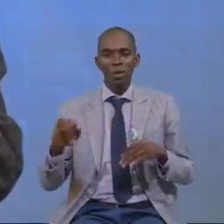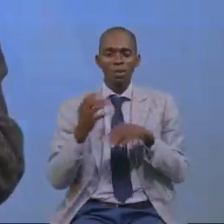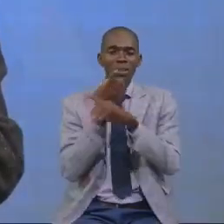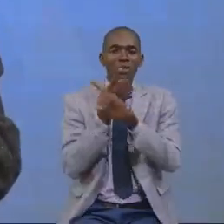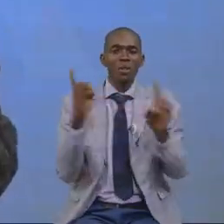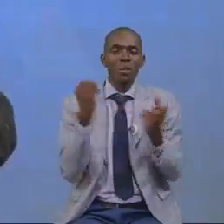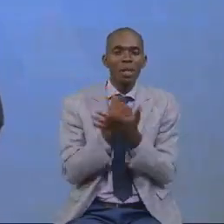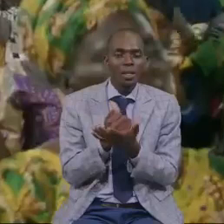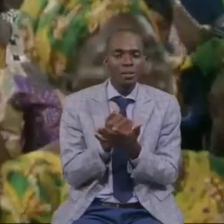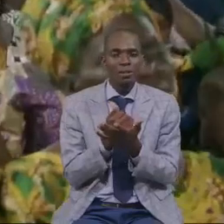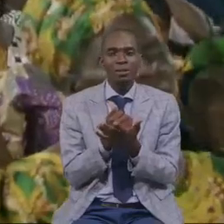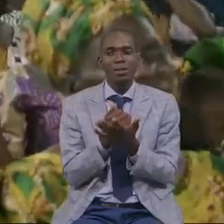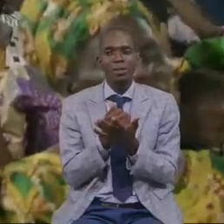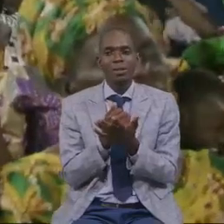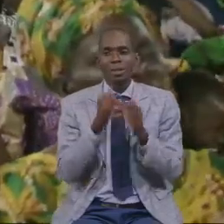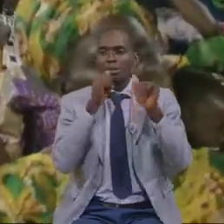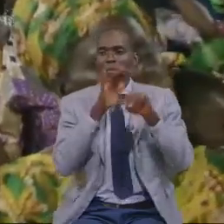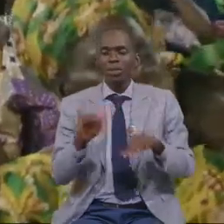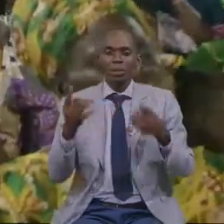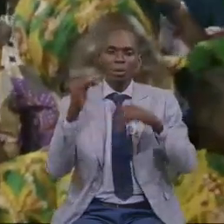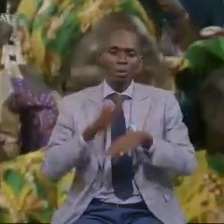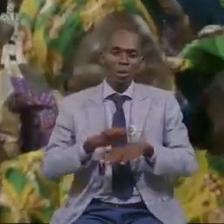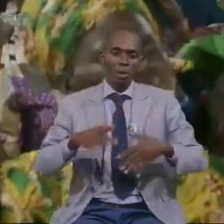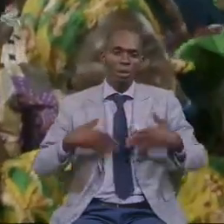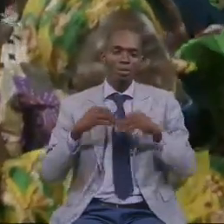deliverance, blessing upon your life.